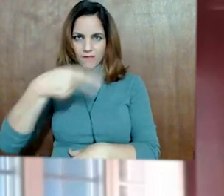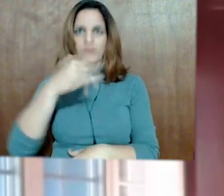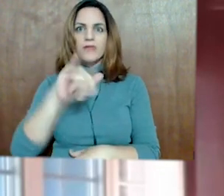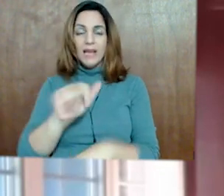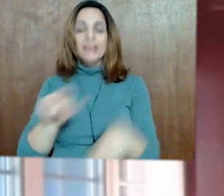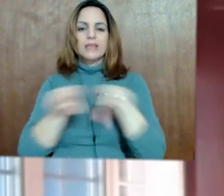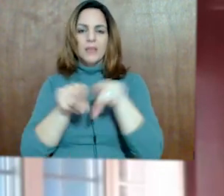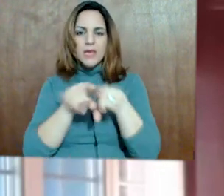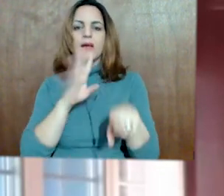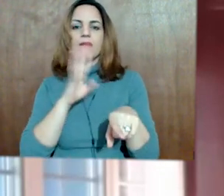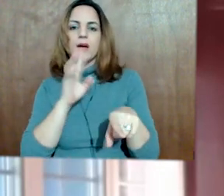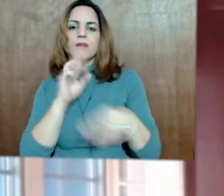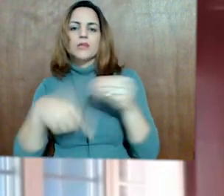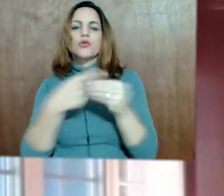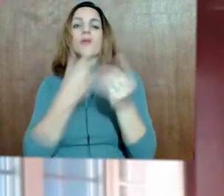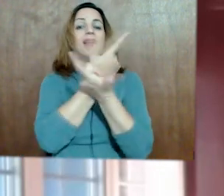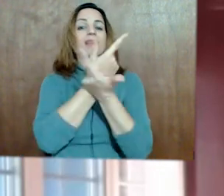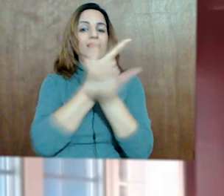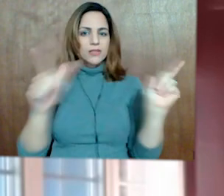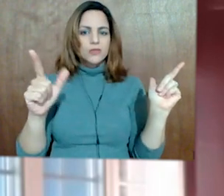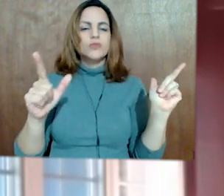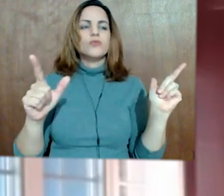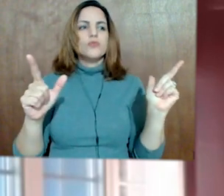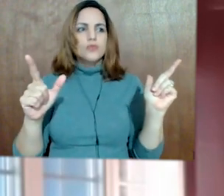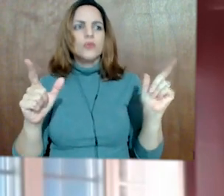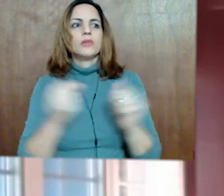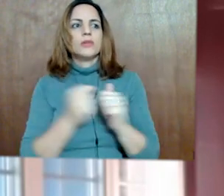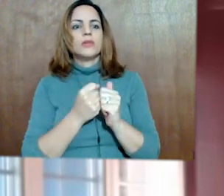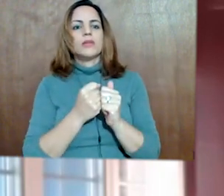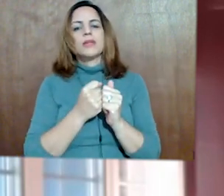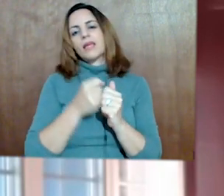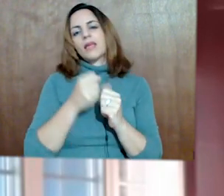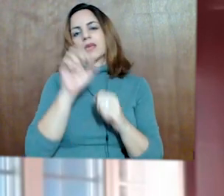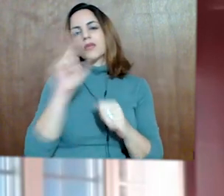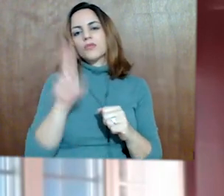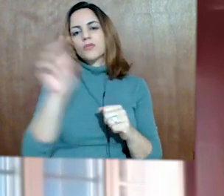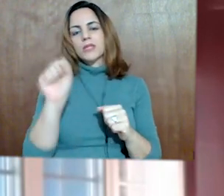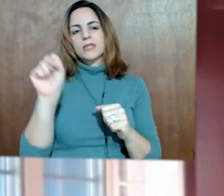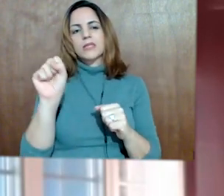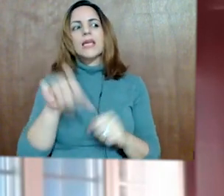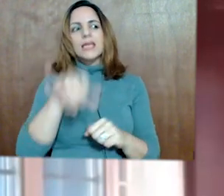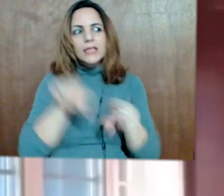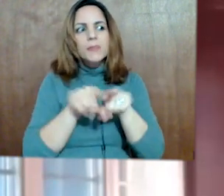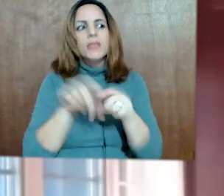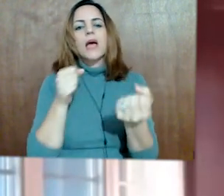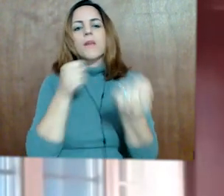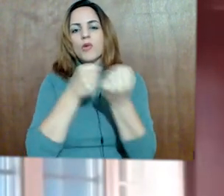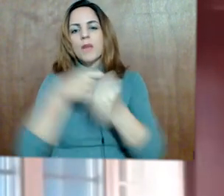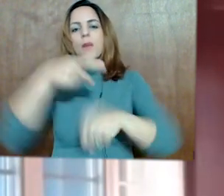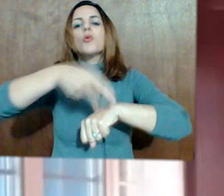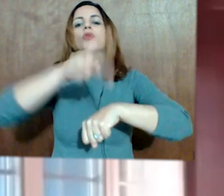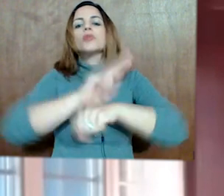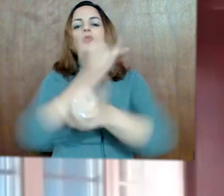march and protest in support of Puerto Rican independence that has occurred in the United States. So those two events, really,